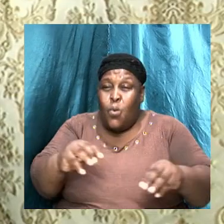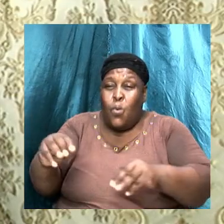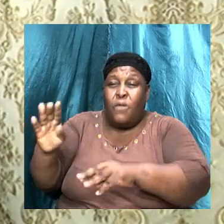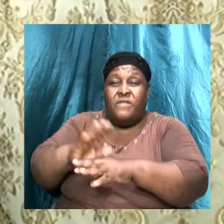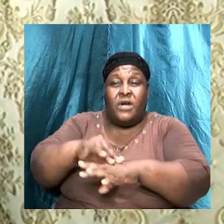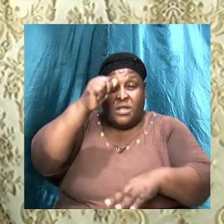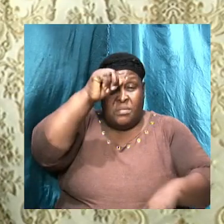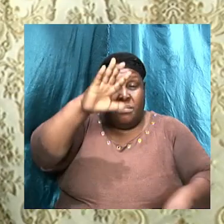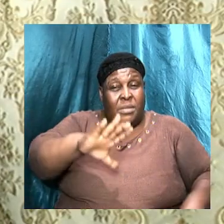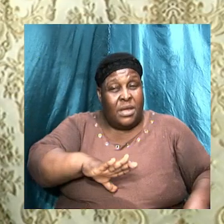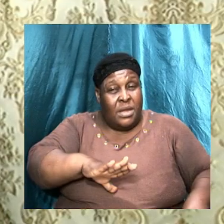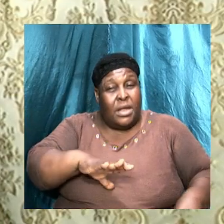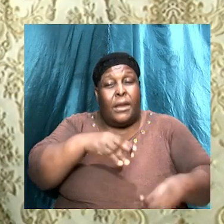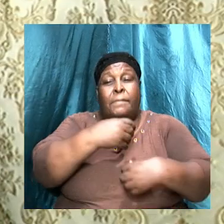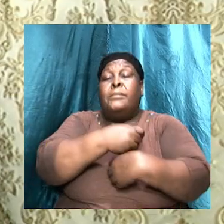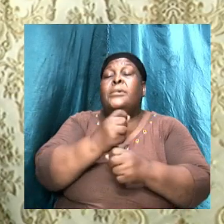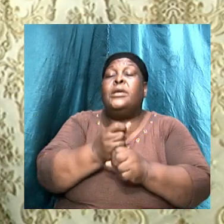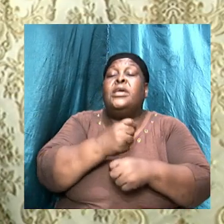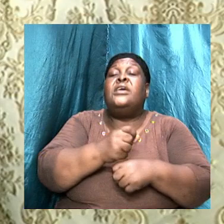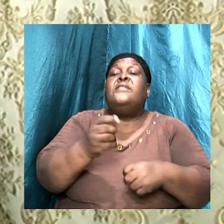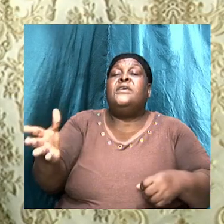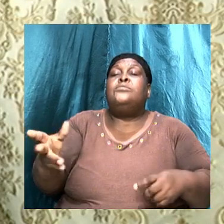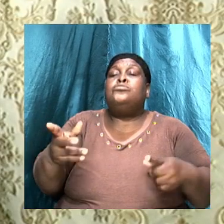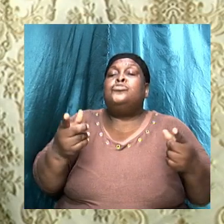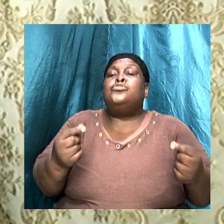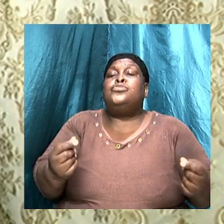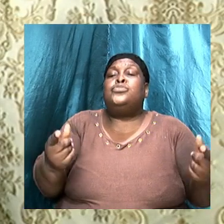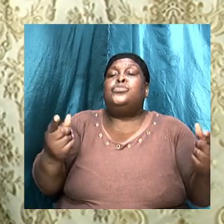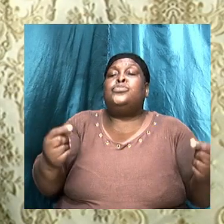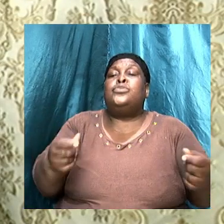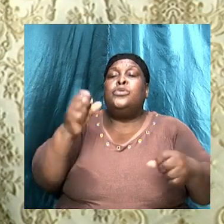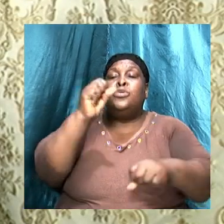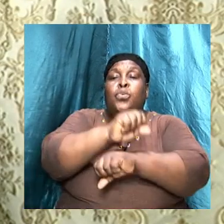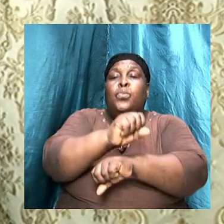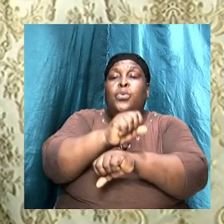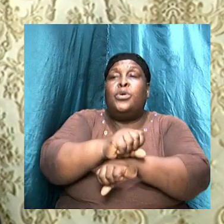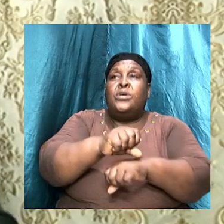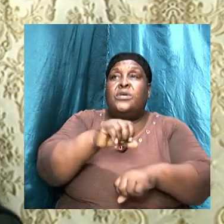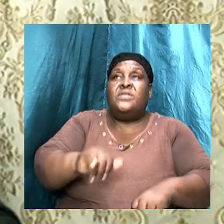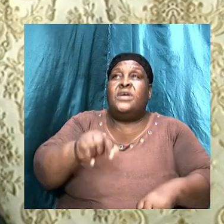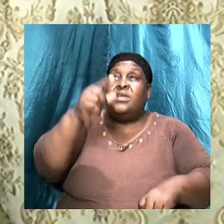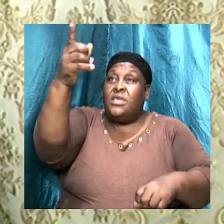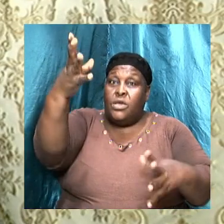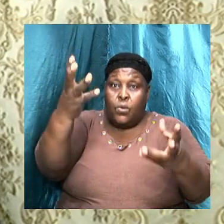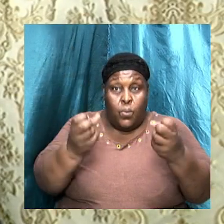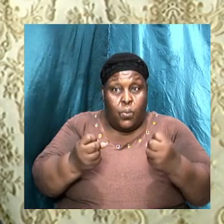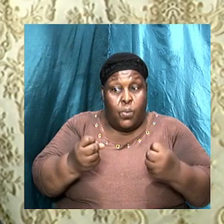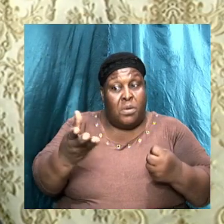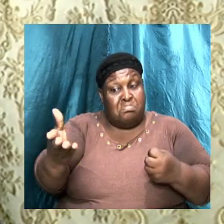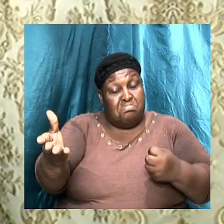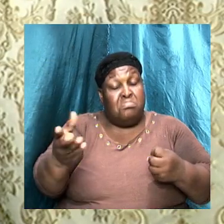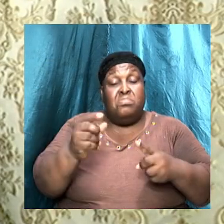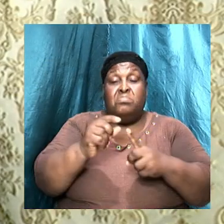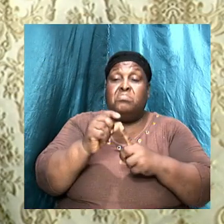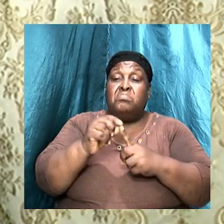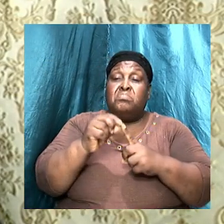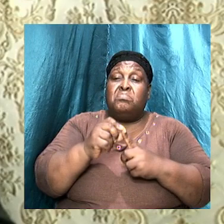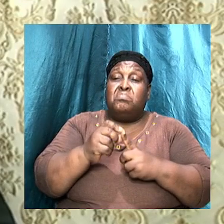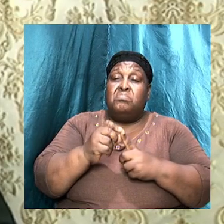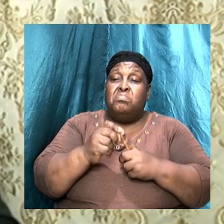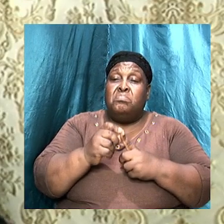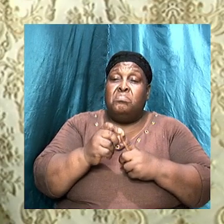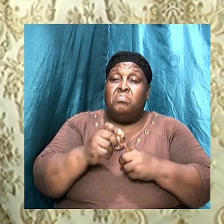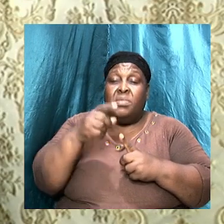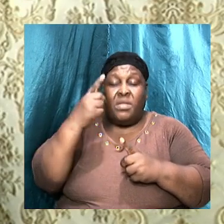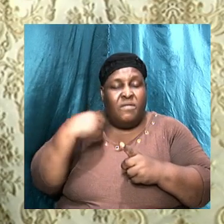men and caused them to do the work that he wants them to do. So, for